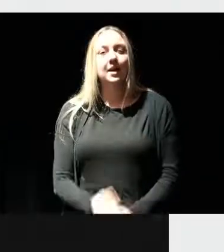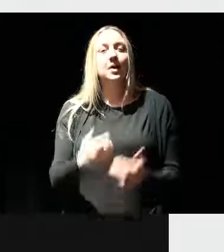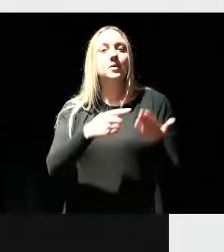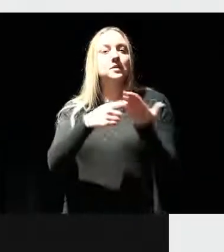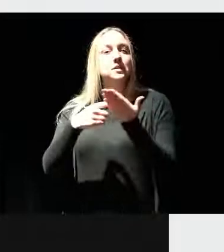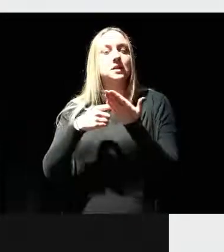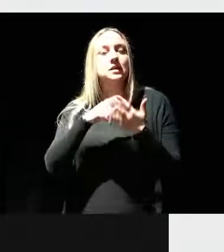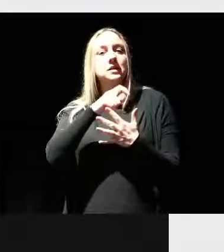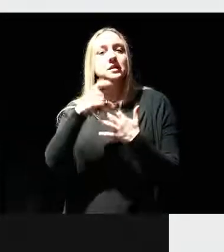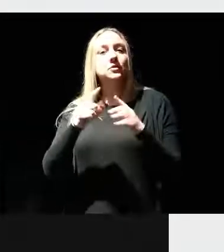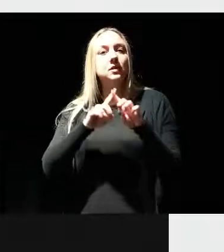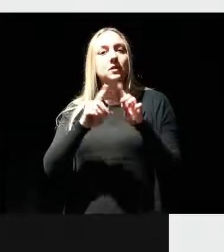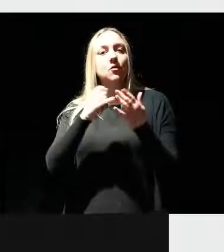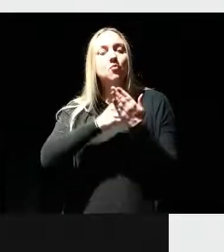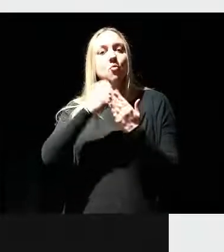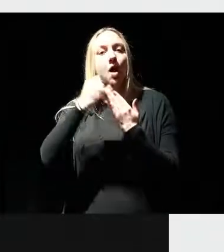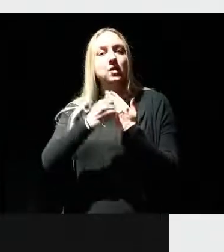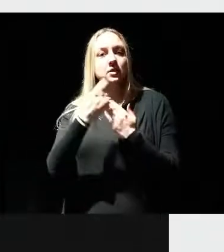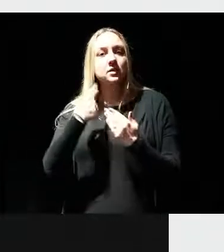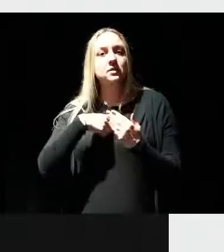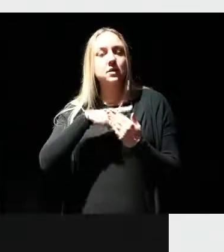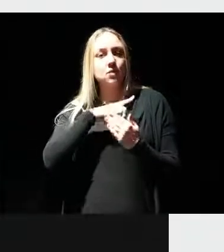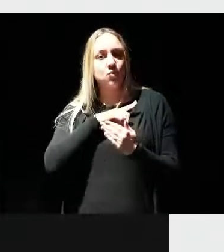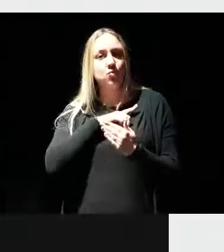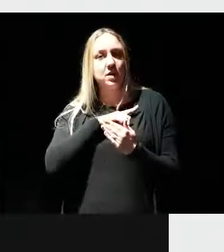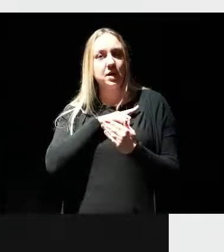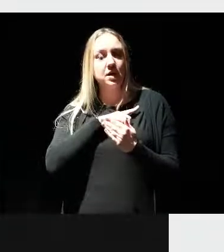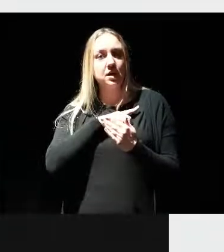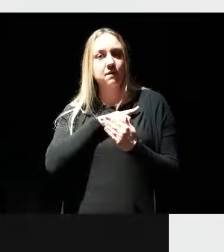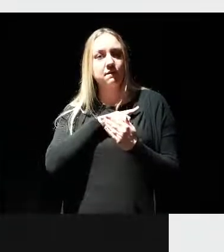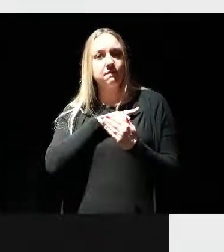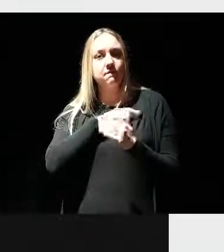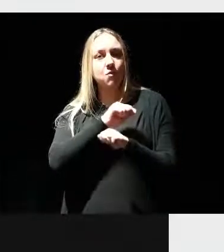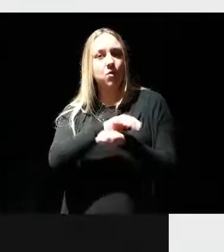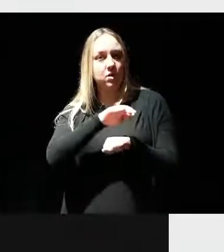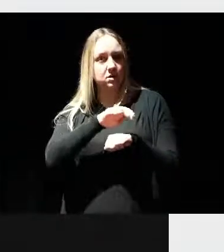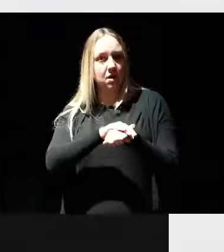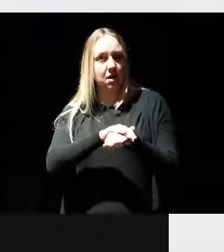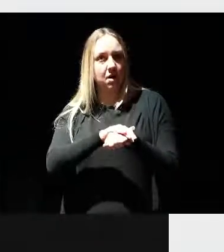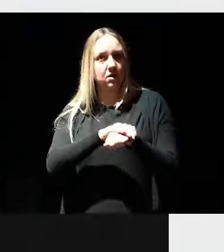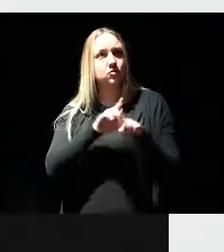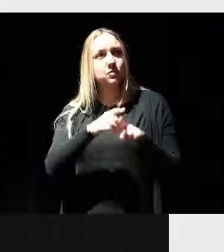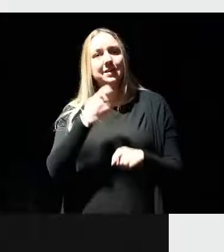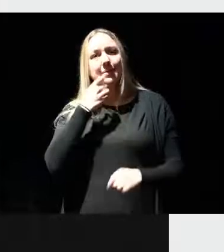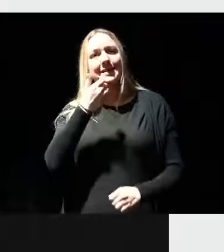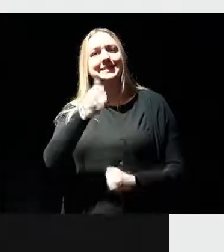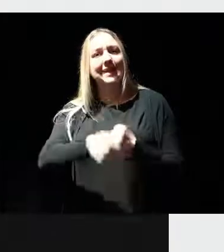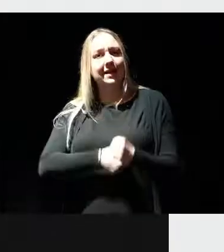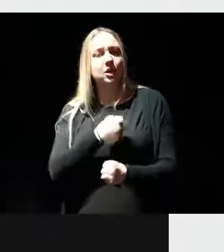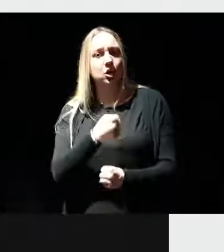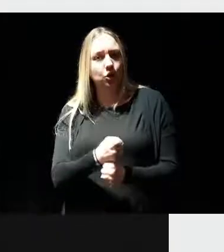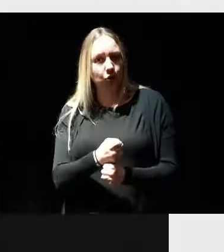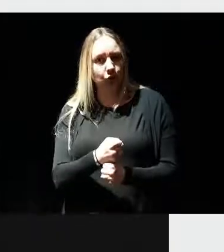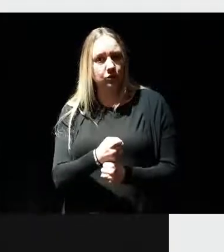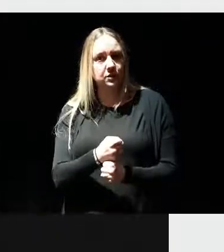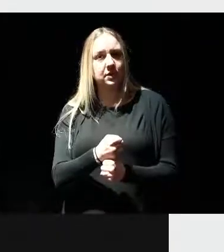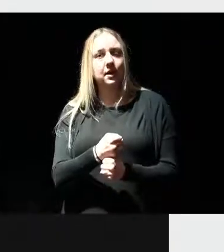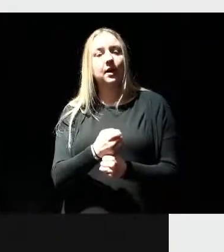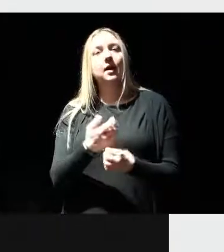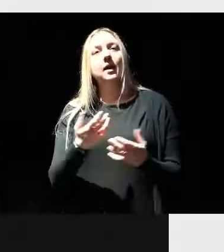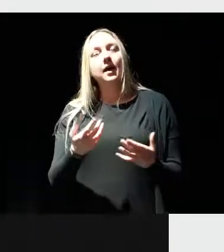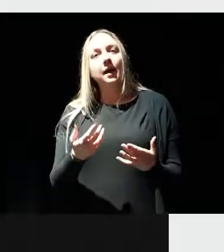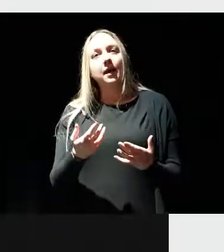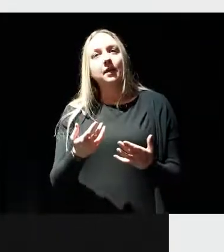have worked on over the last probably 10 years that, for me, start to relate